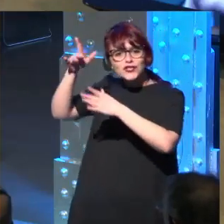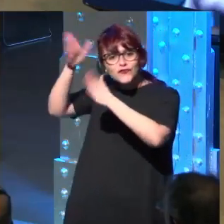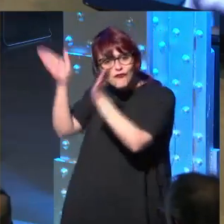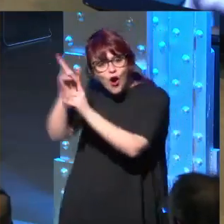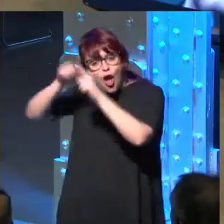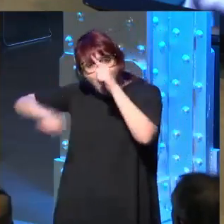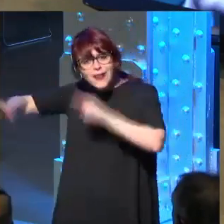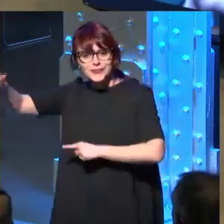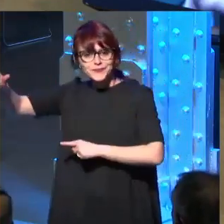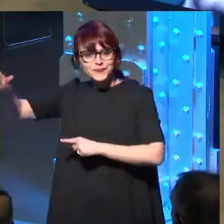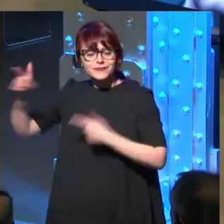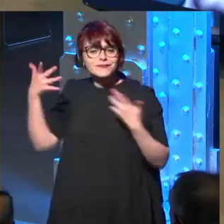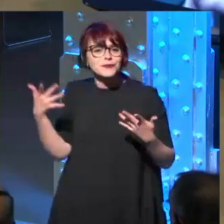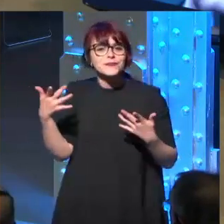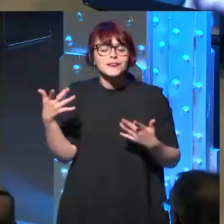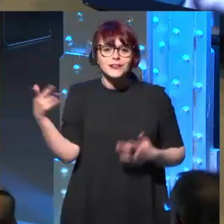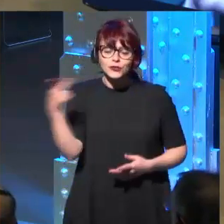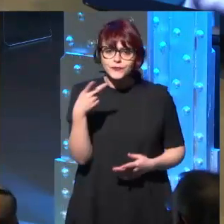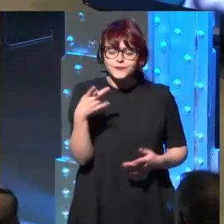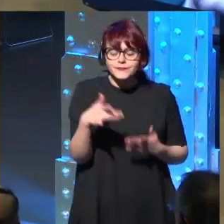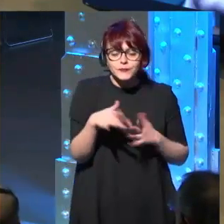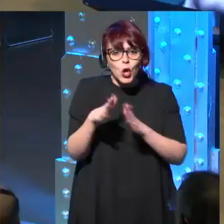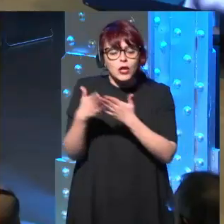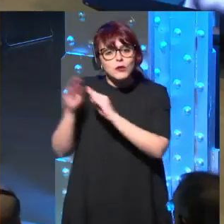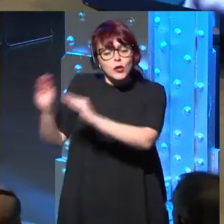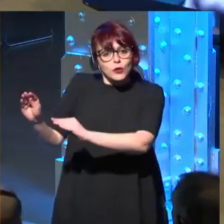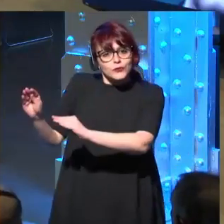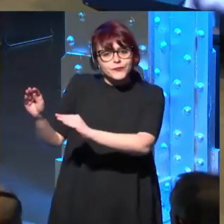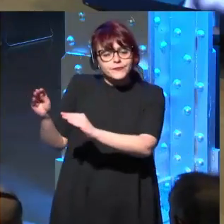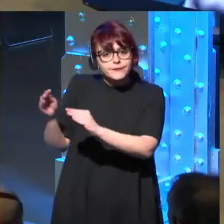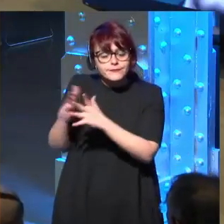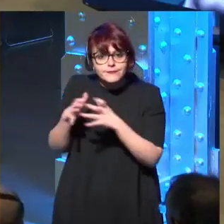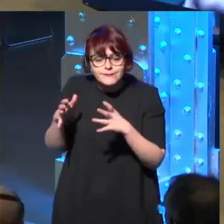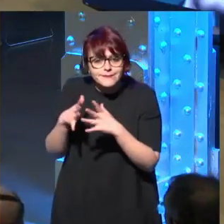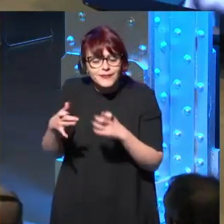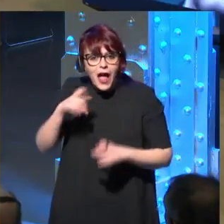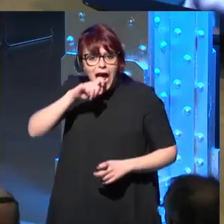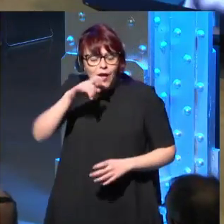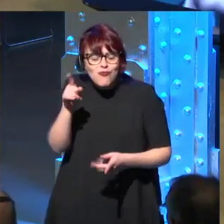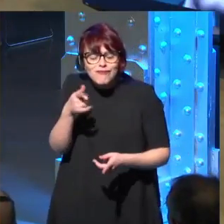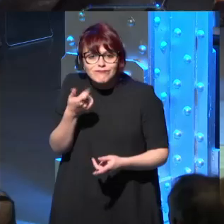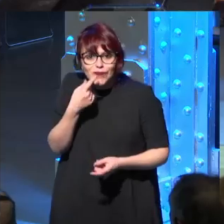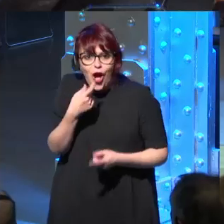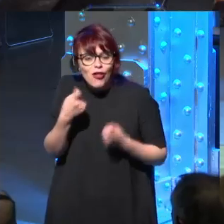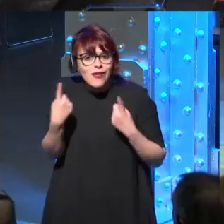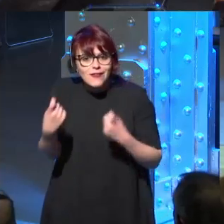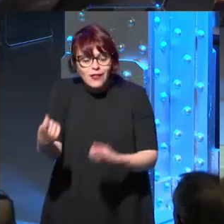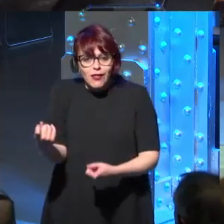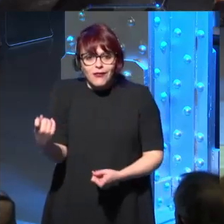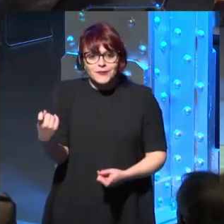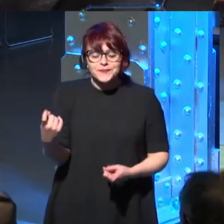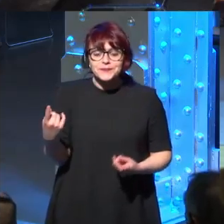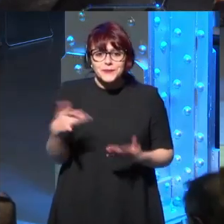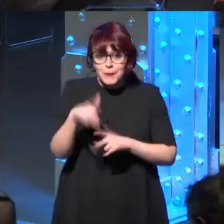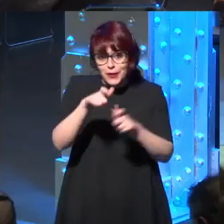are so addictive, so personal for everybody? I don't want to explain